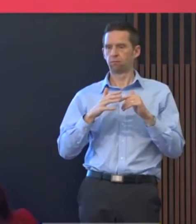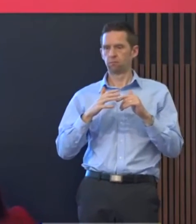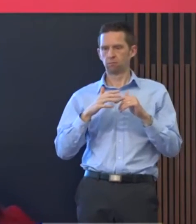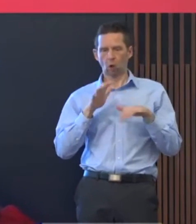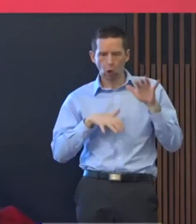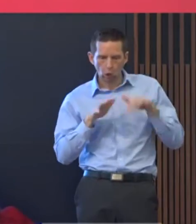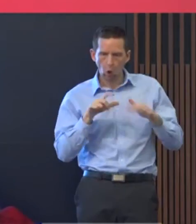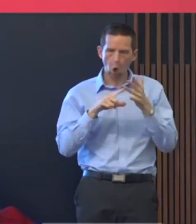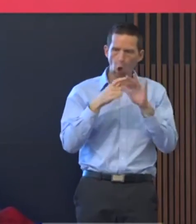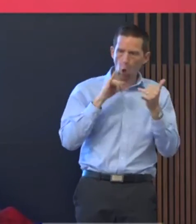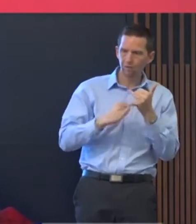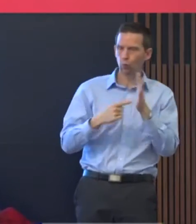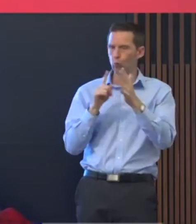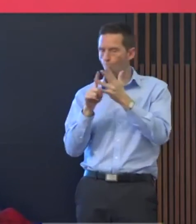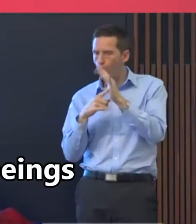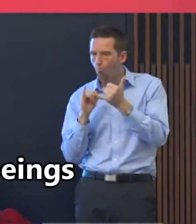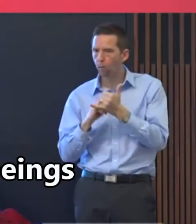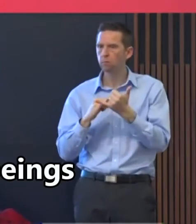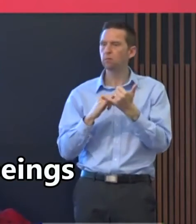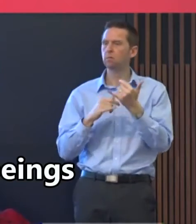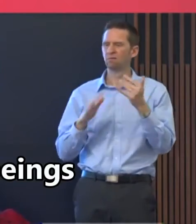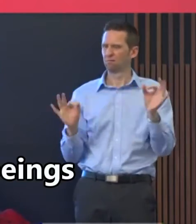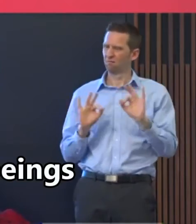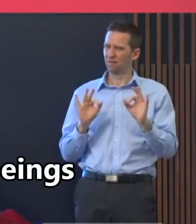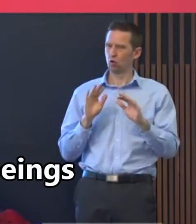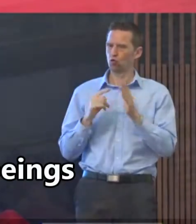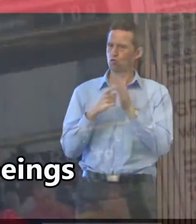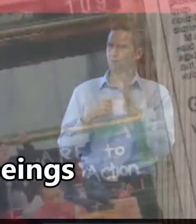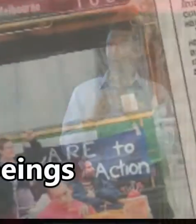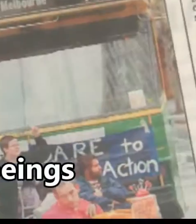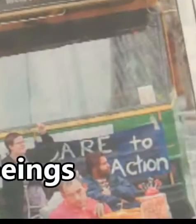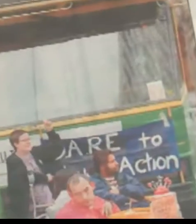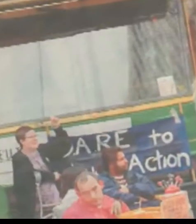different tools, it's about actually just treating people like human beings.